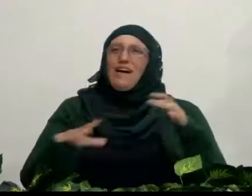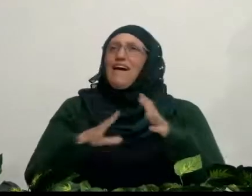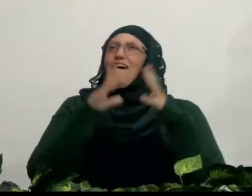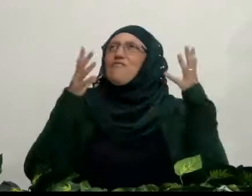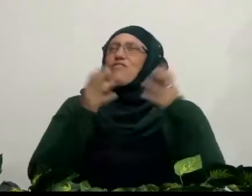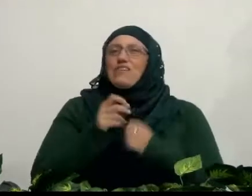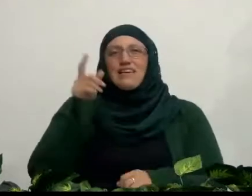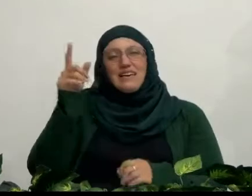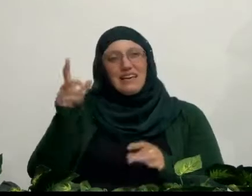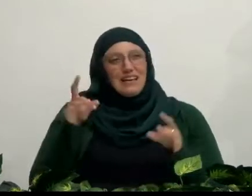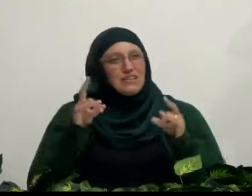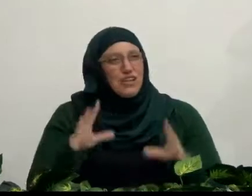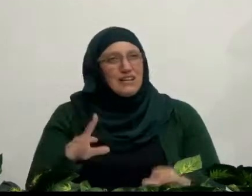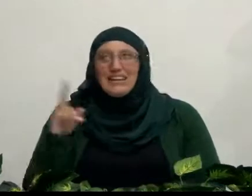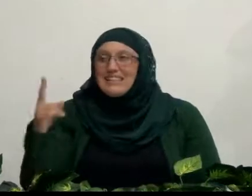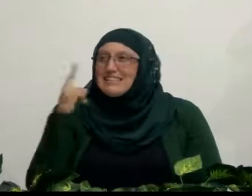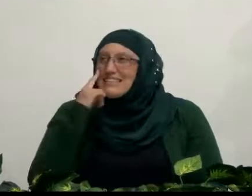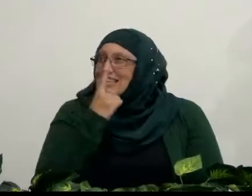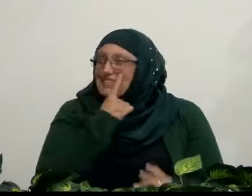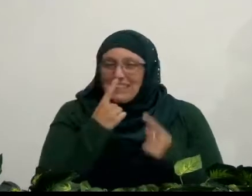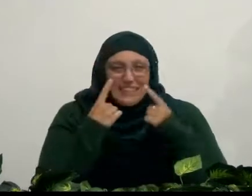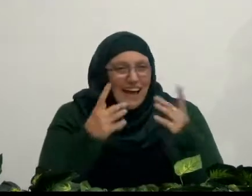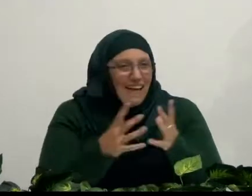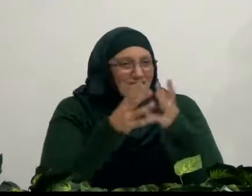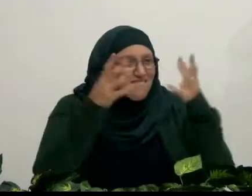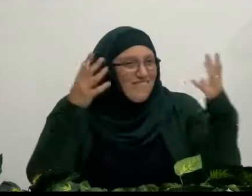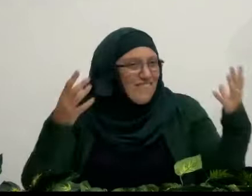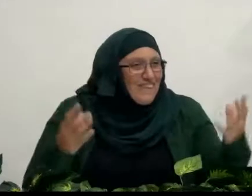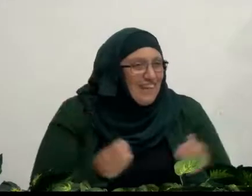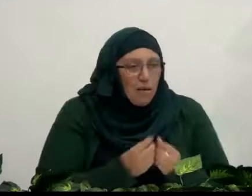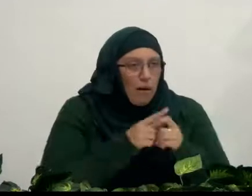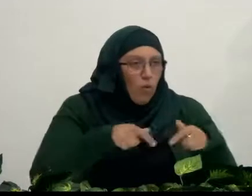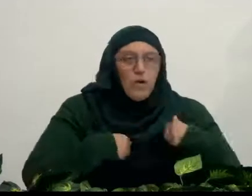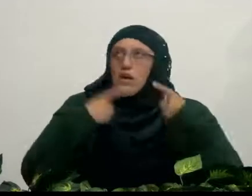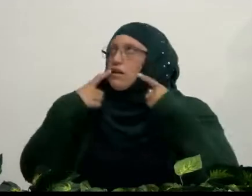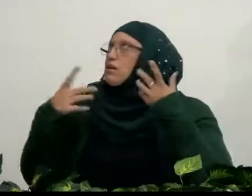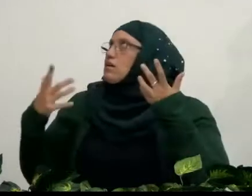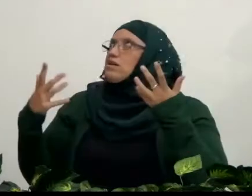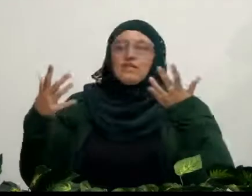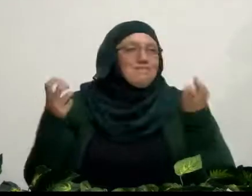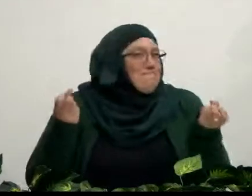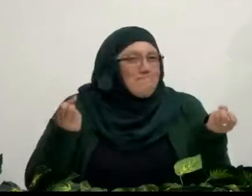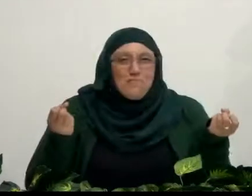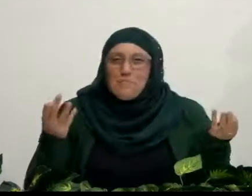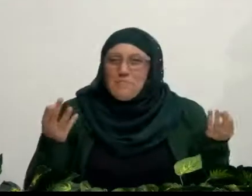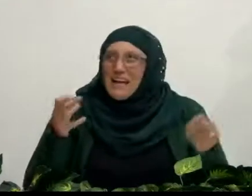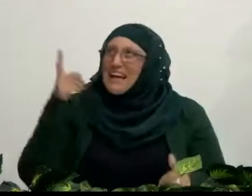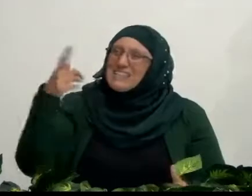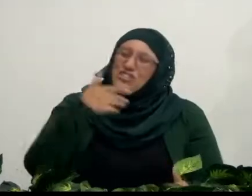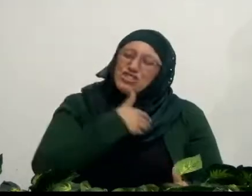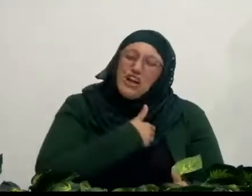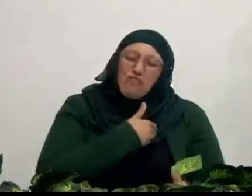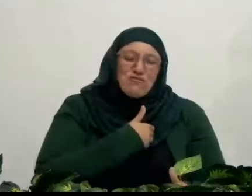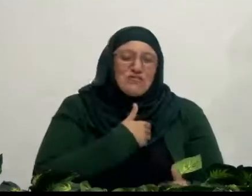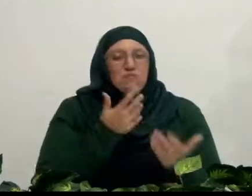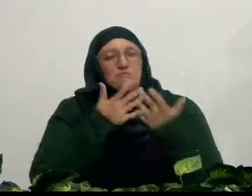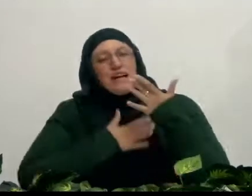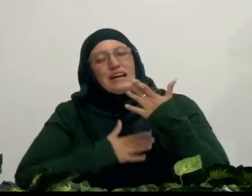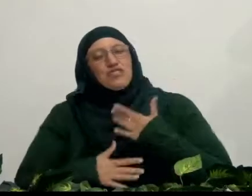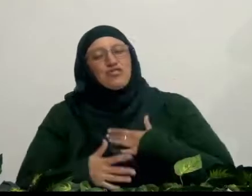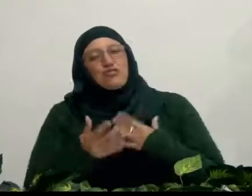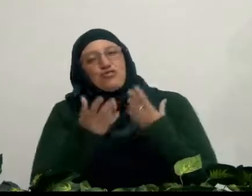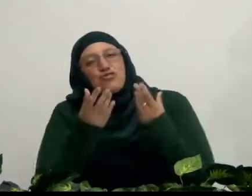observes all eyes while no eye can observe Him. He is generous, clement, patient. His